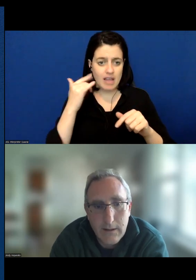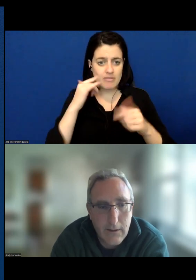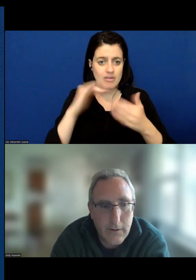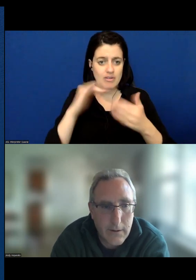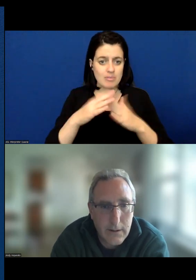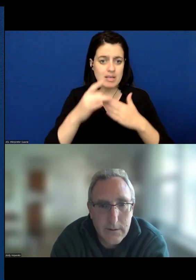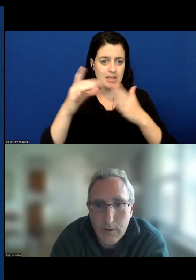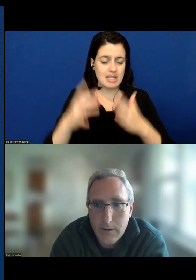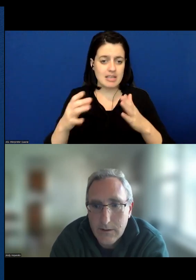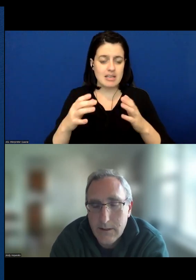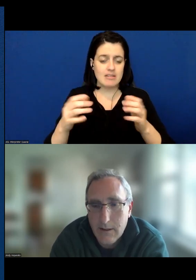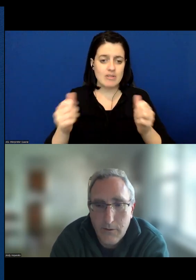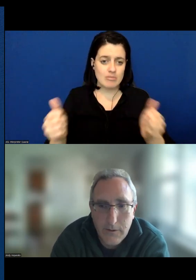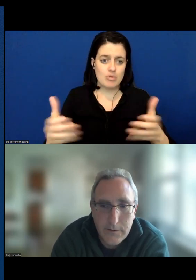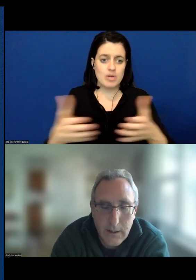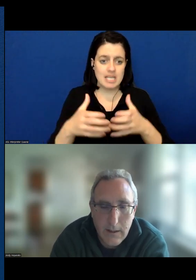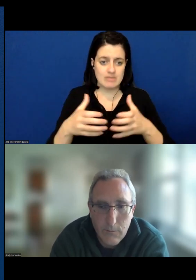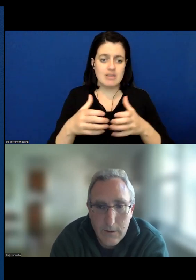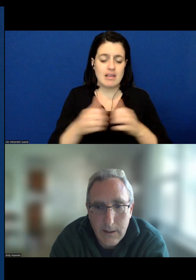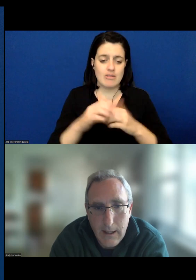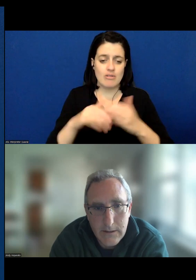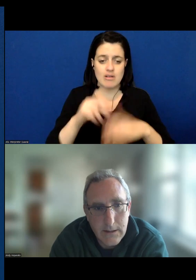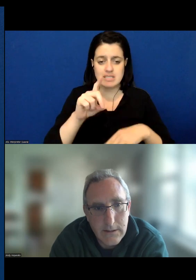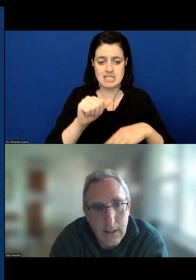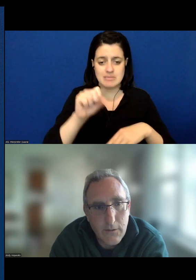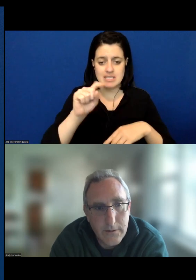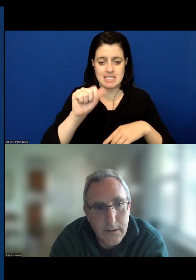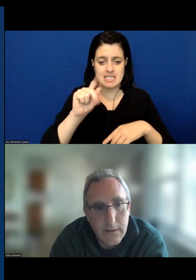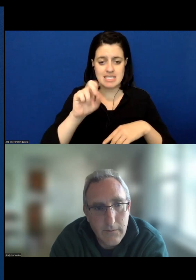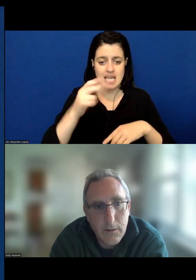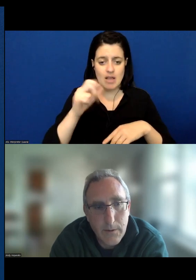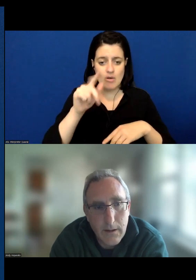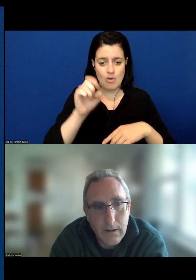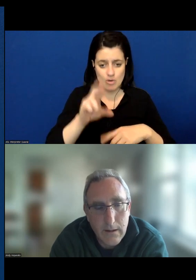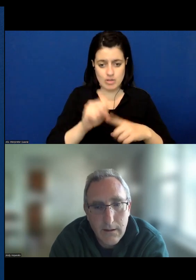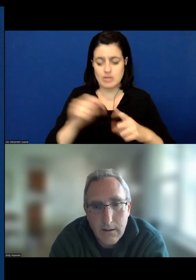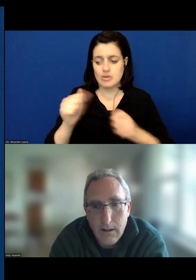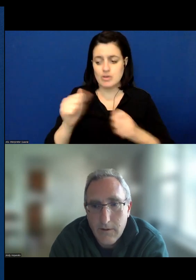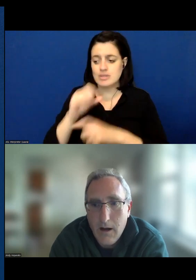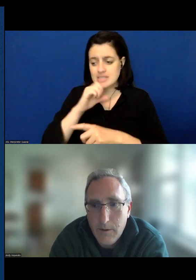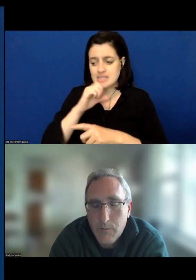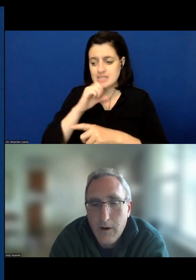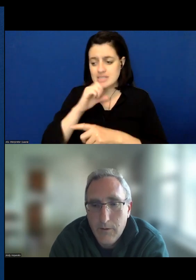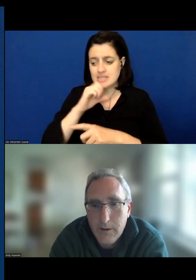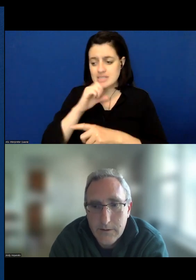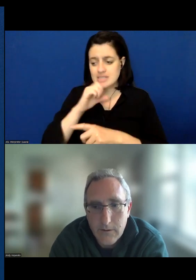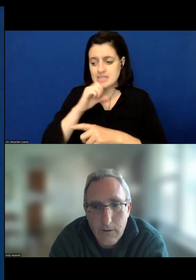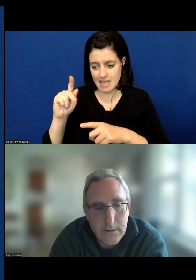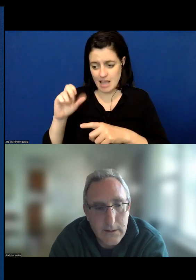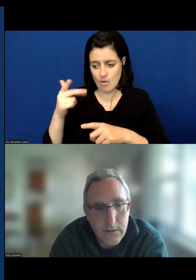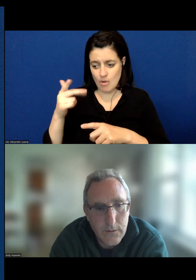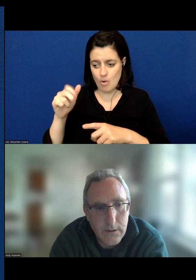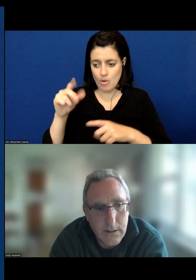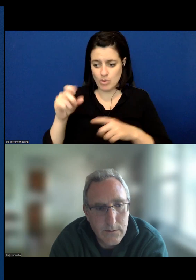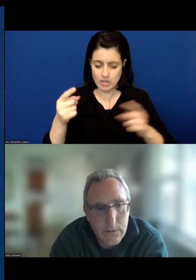bringing together the disability stakeholders with the aging stakeholders and developing kind of common priorities across